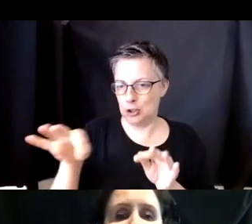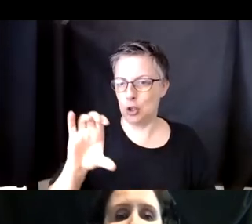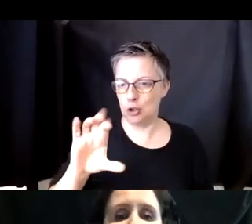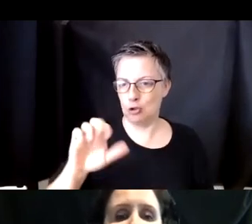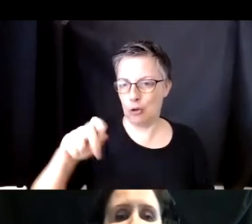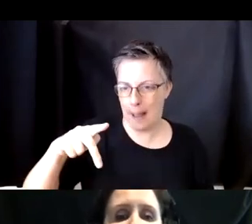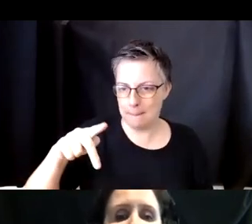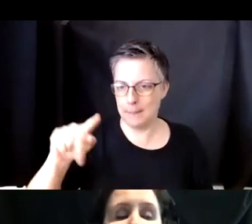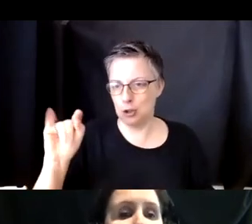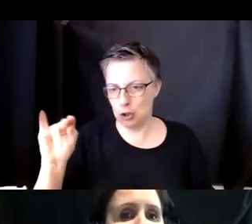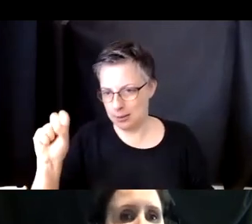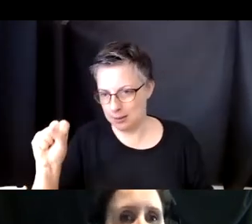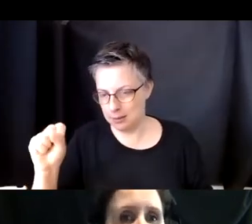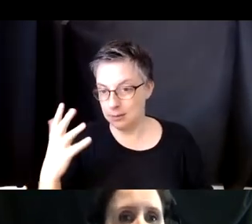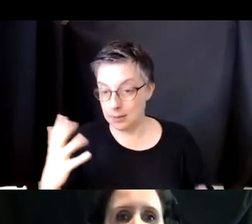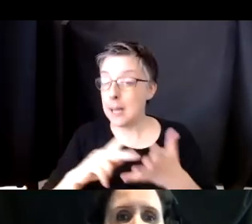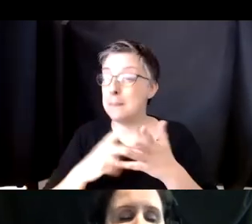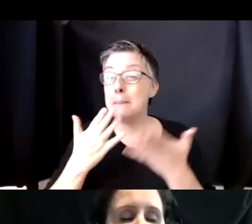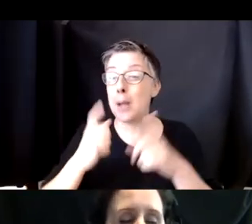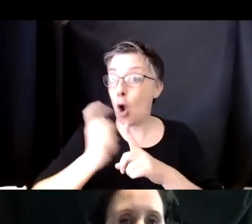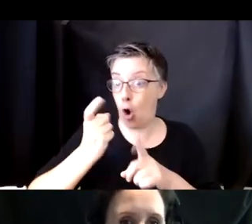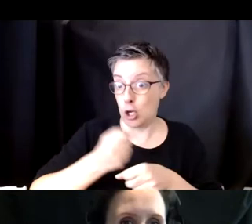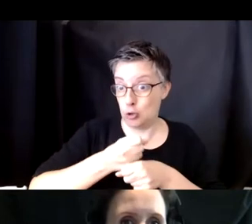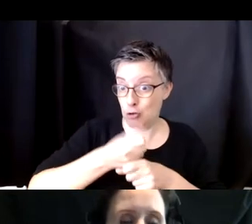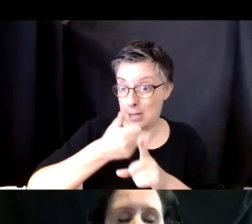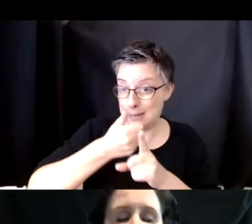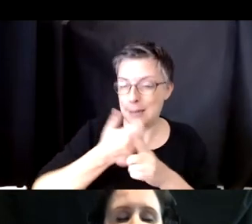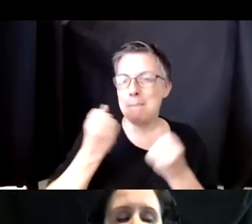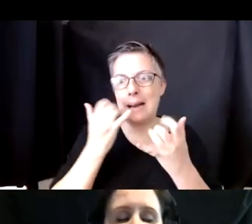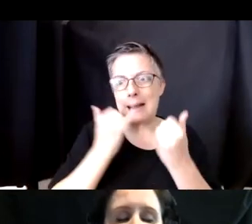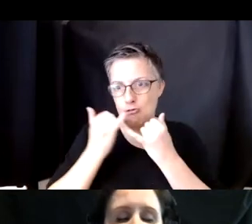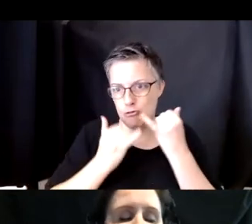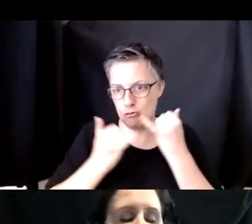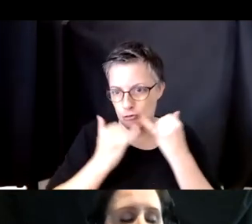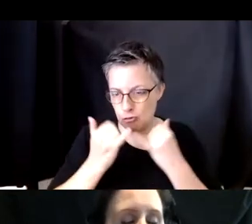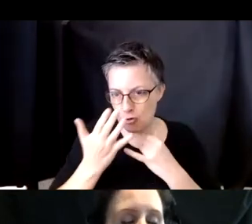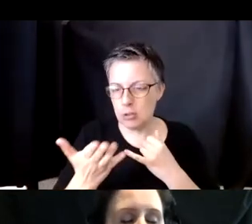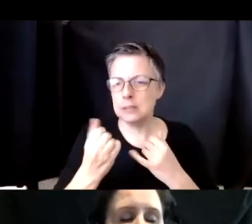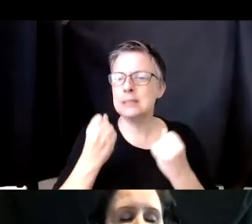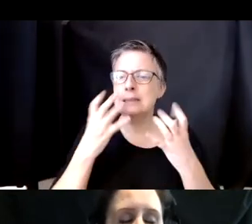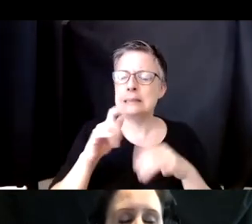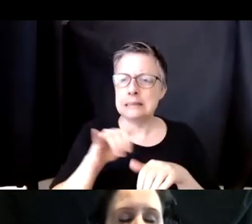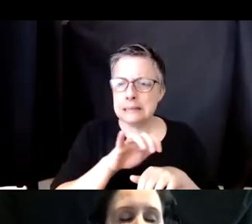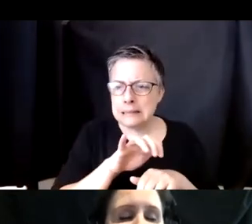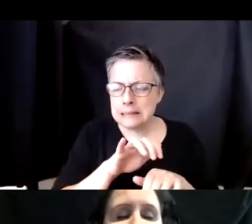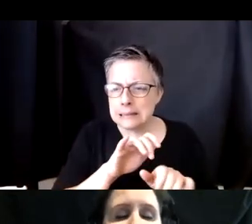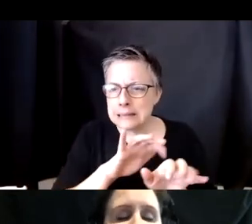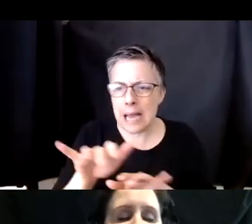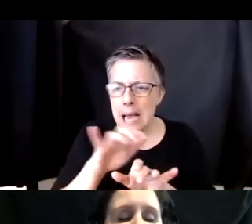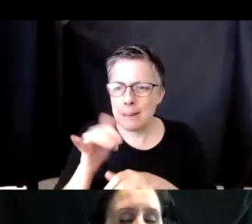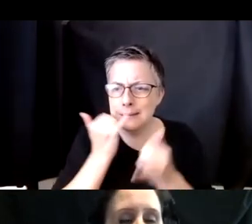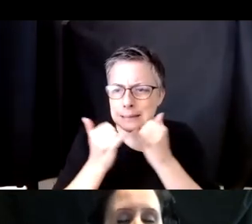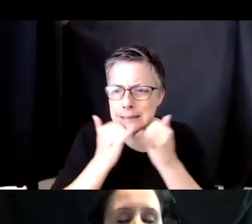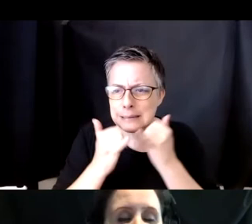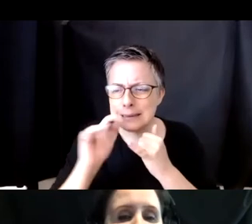can mean that it's auto-generated and there are lots of errors, that there's a lot of typing errors, there's a lot